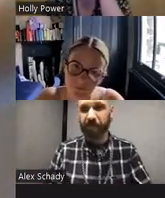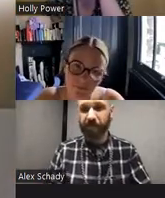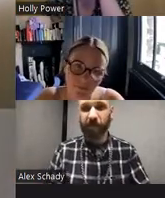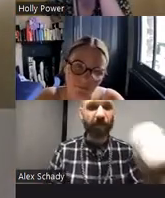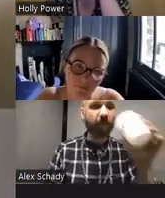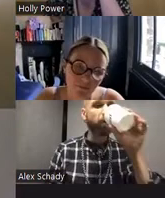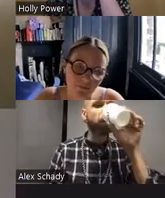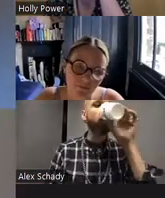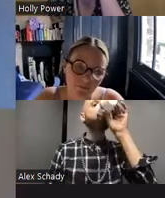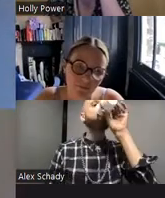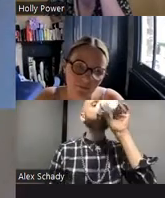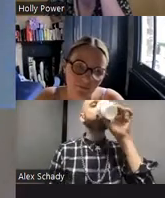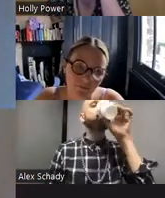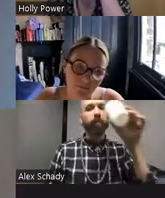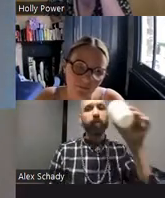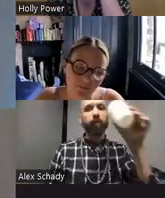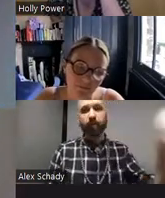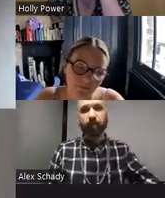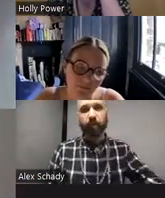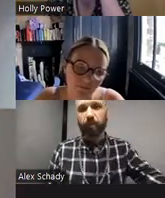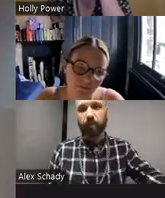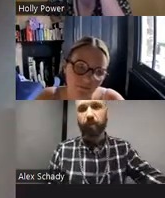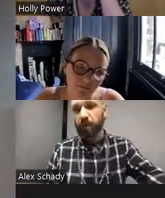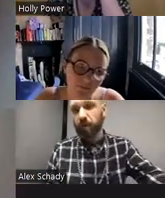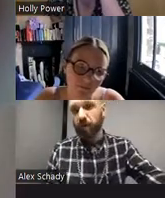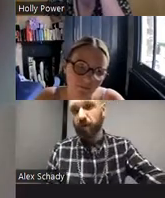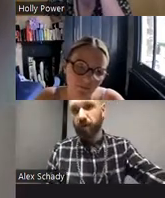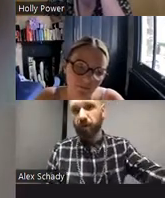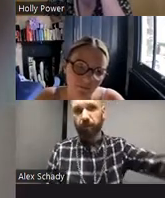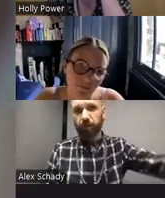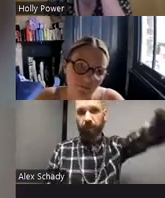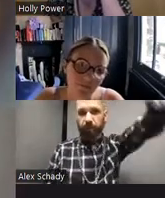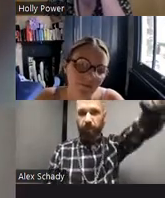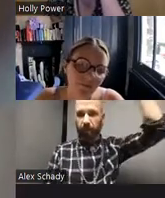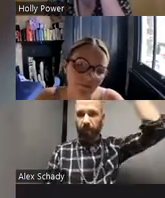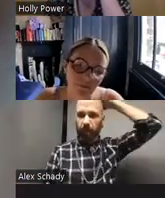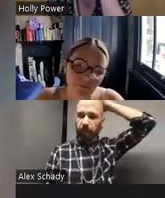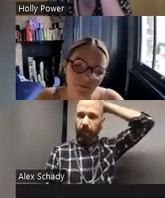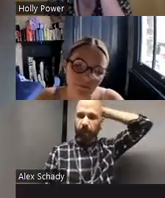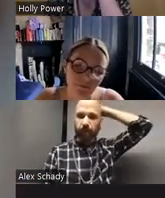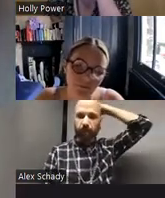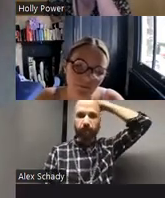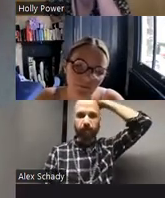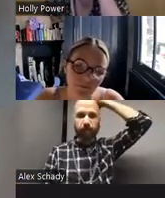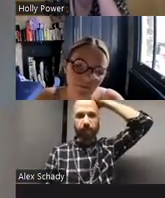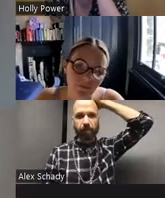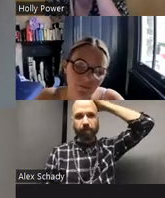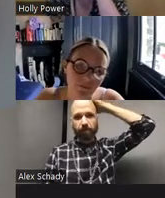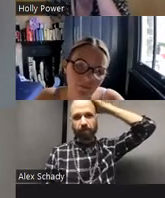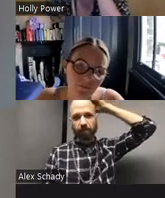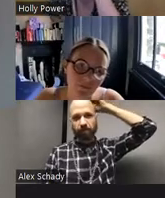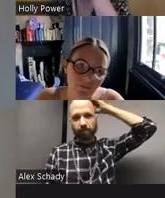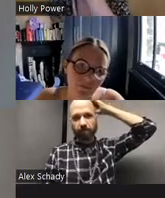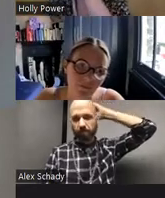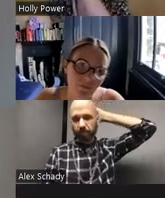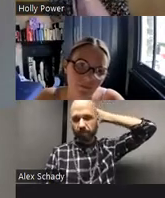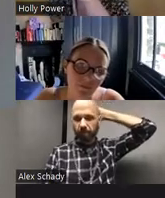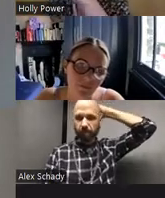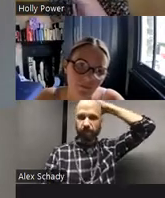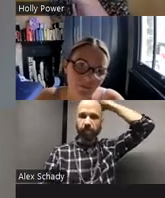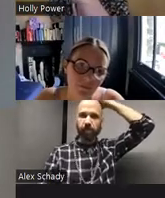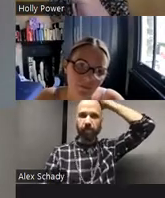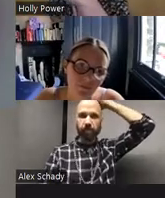I have a friend who's an artist, and I commissioned her to do this canvas.